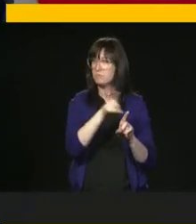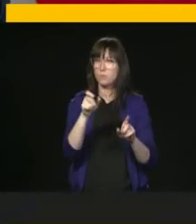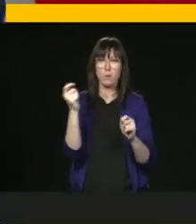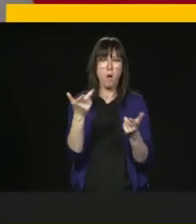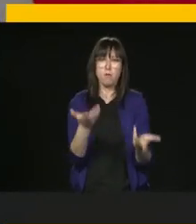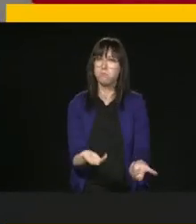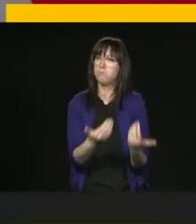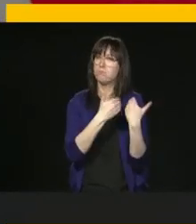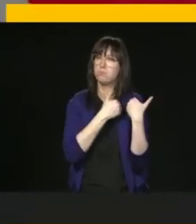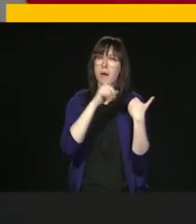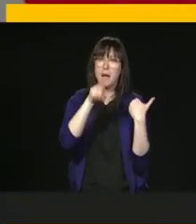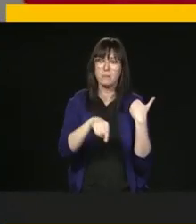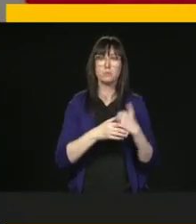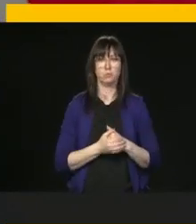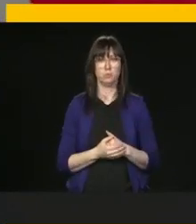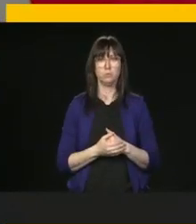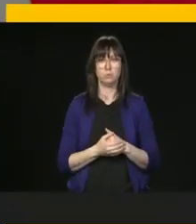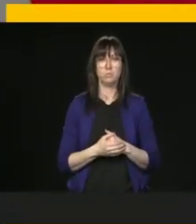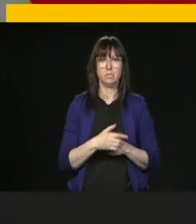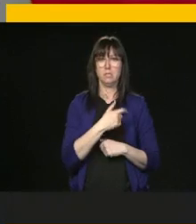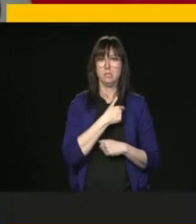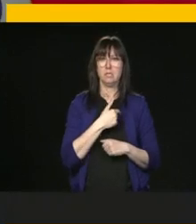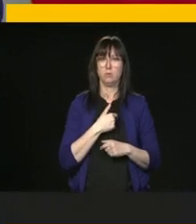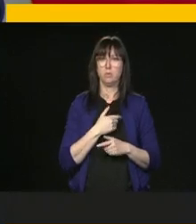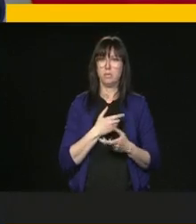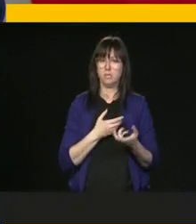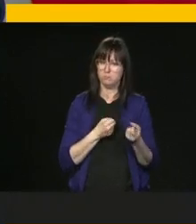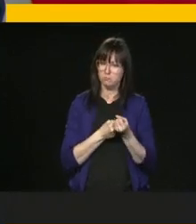Canada's industrial sector.